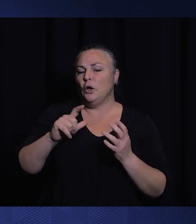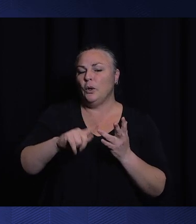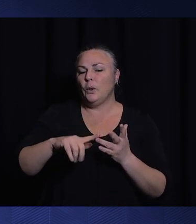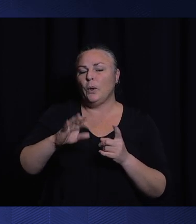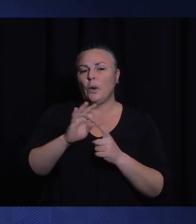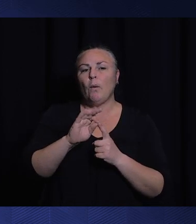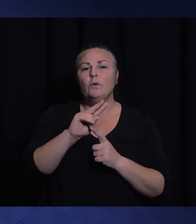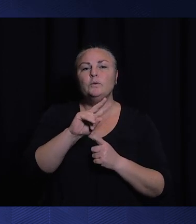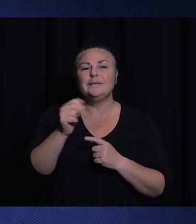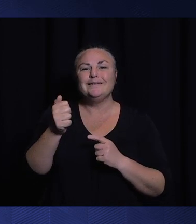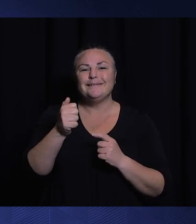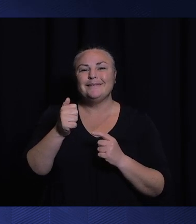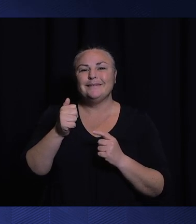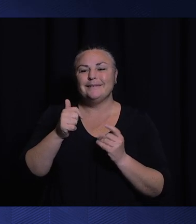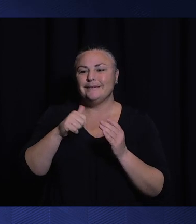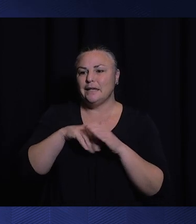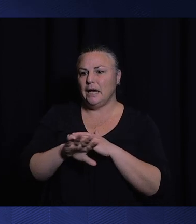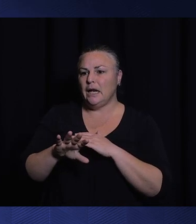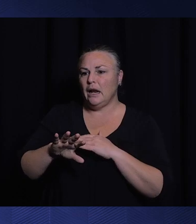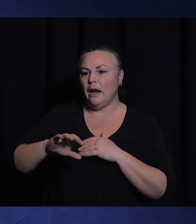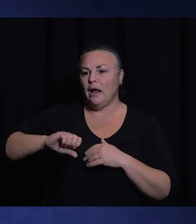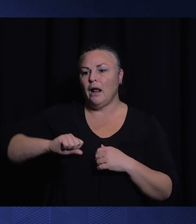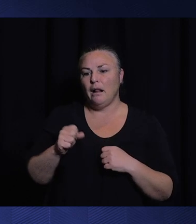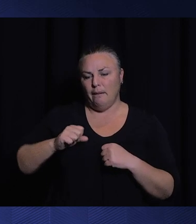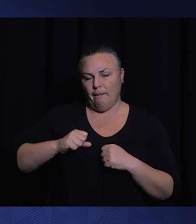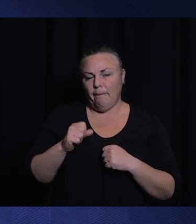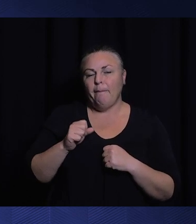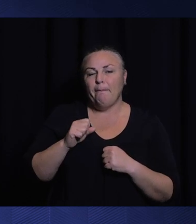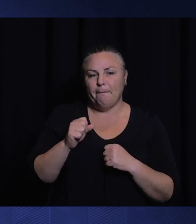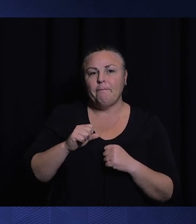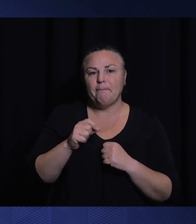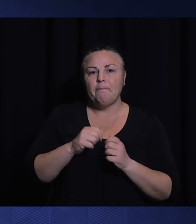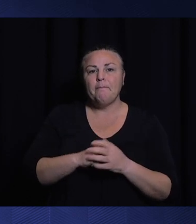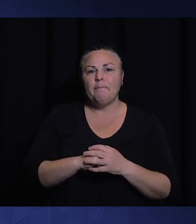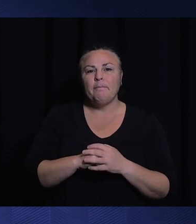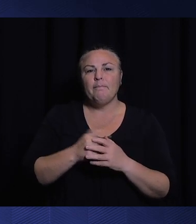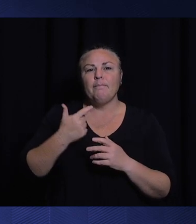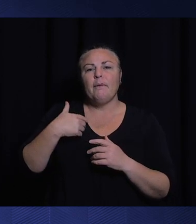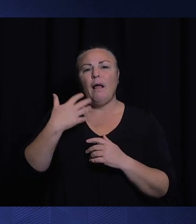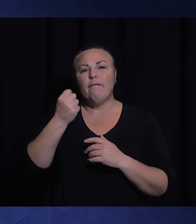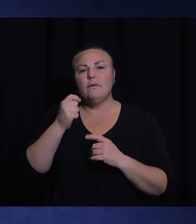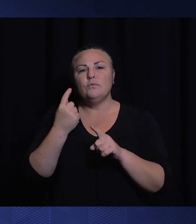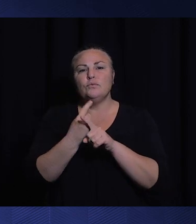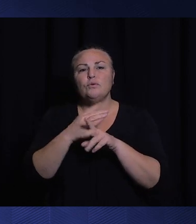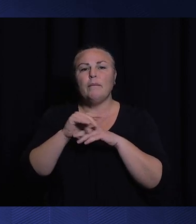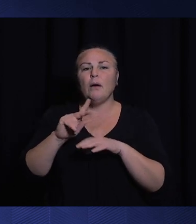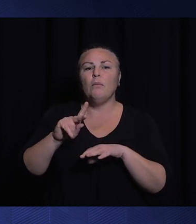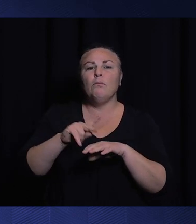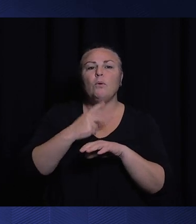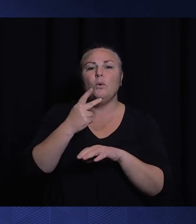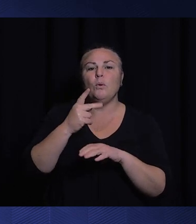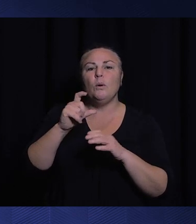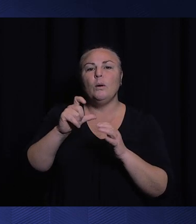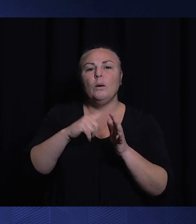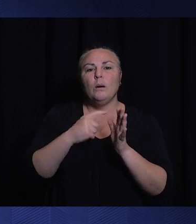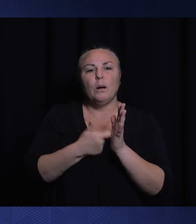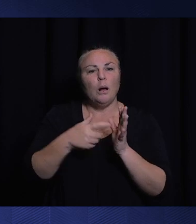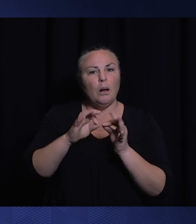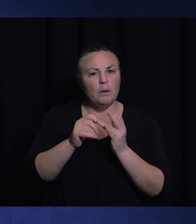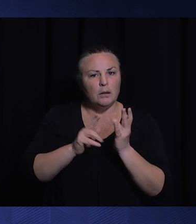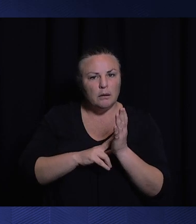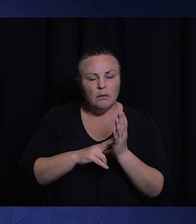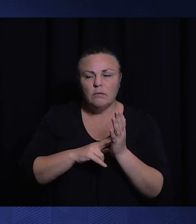to realise just how strong the issue of nature-based solutions, blue carbon, oceans, and forests